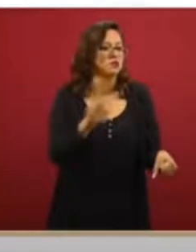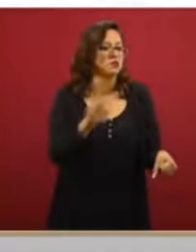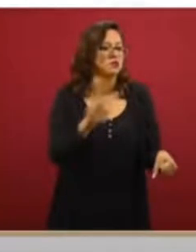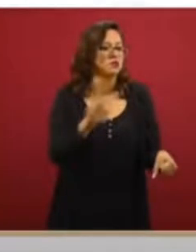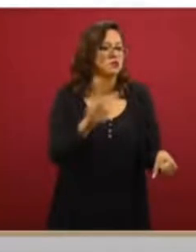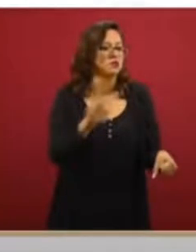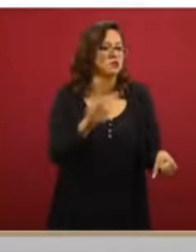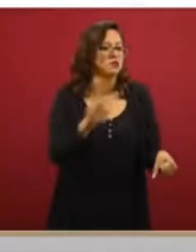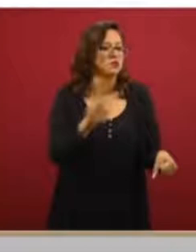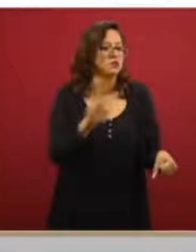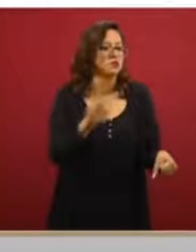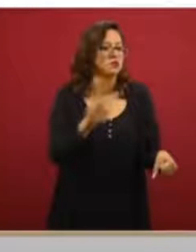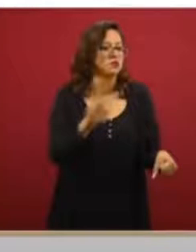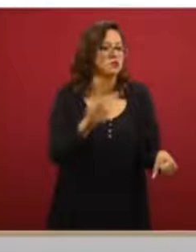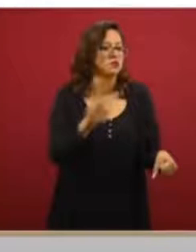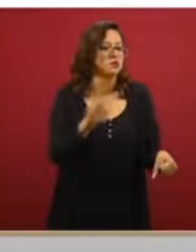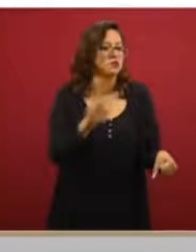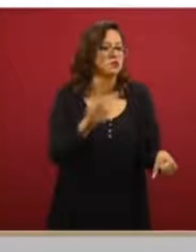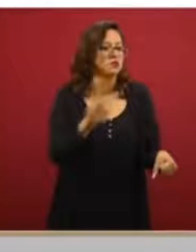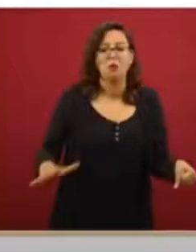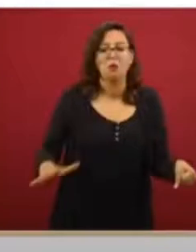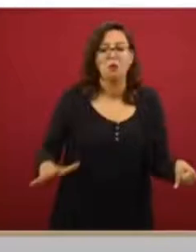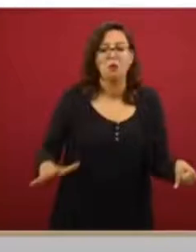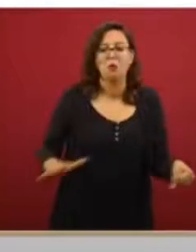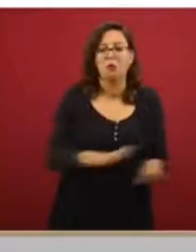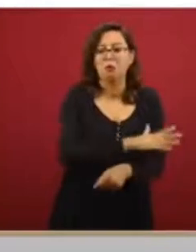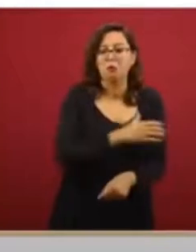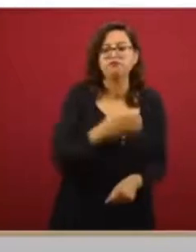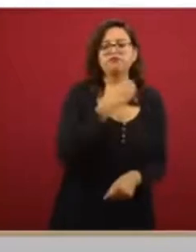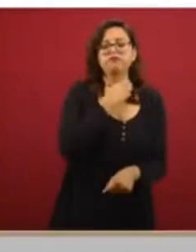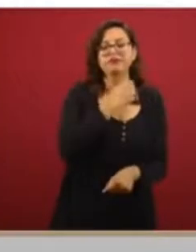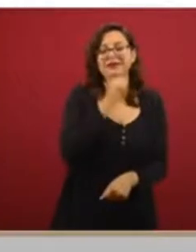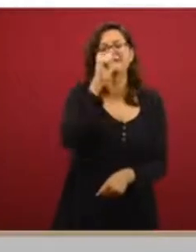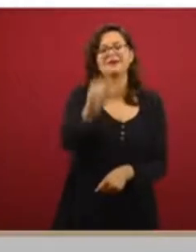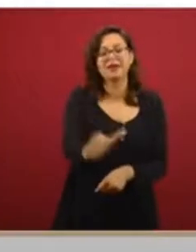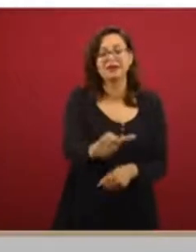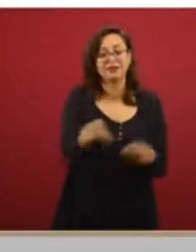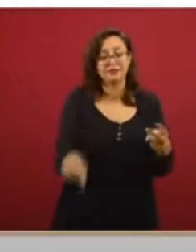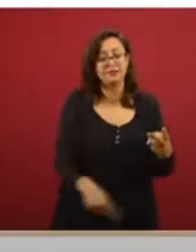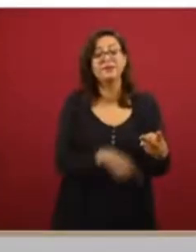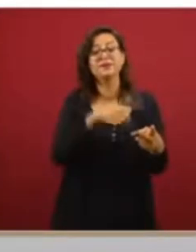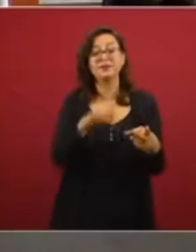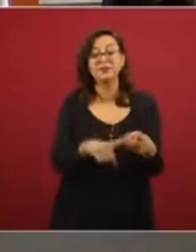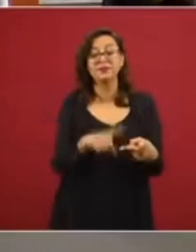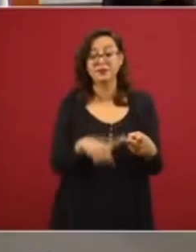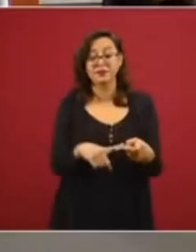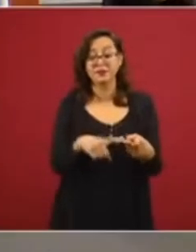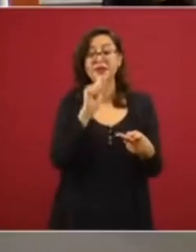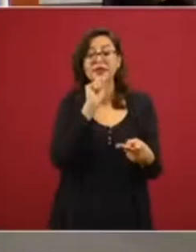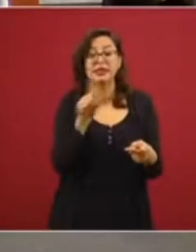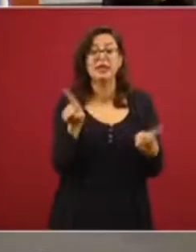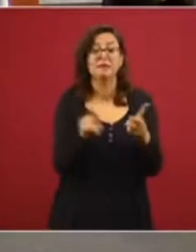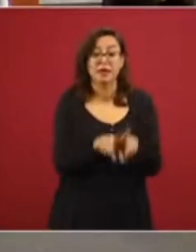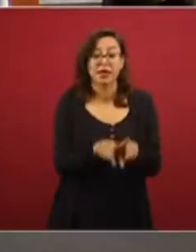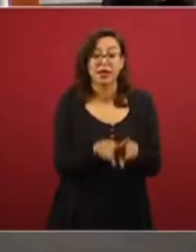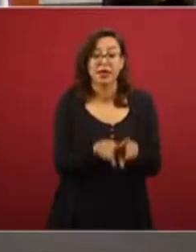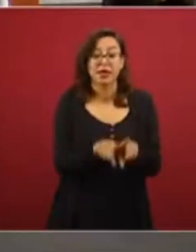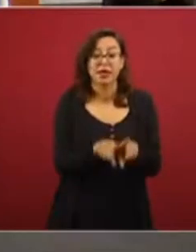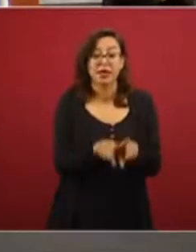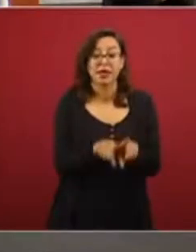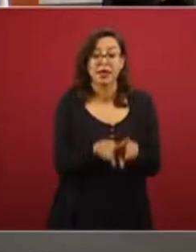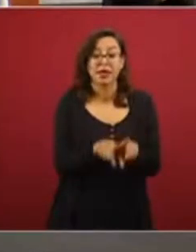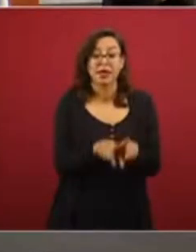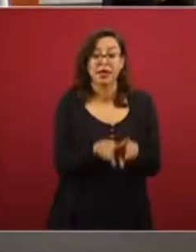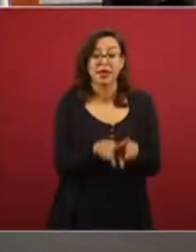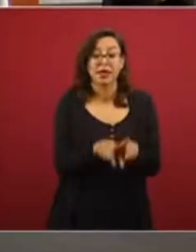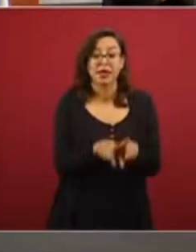that would oversaturate the hospitals pero también hubo necesidad de ampliar la capacidad hospitalaria but also